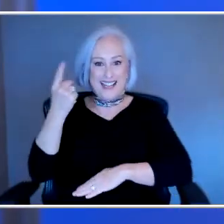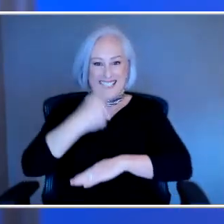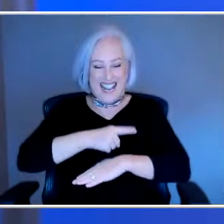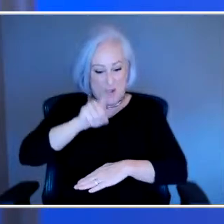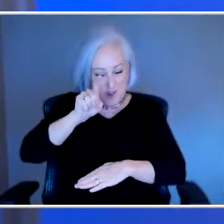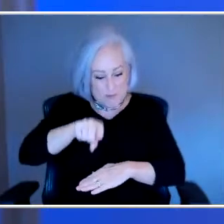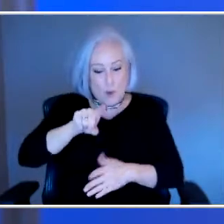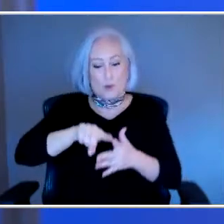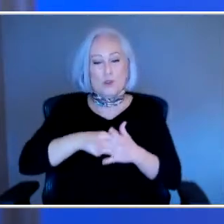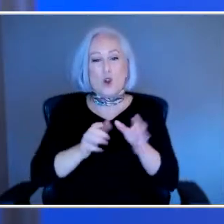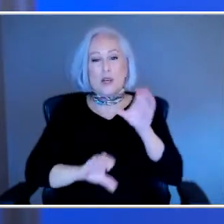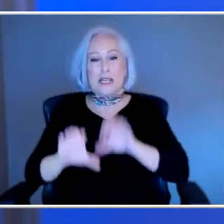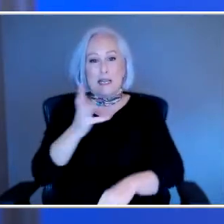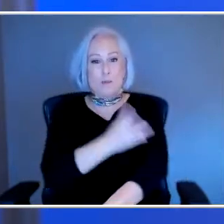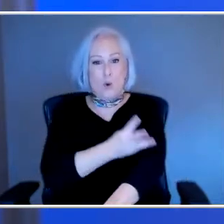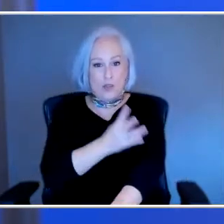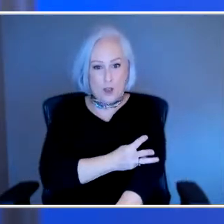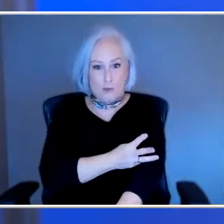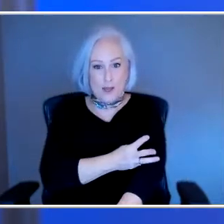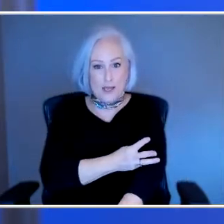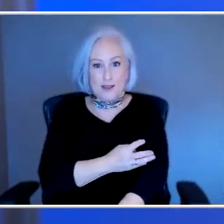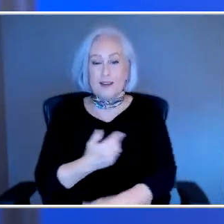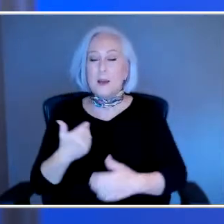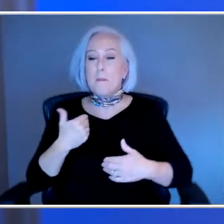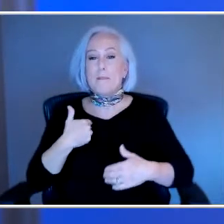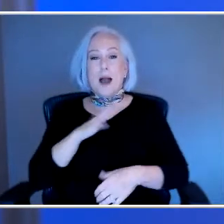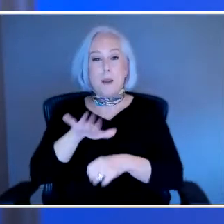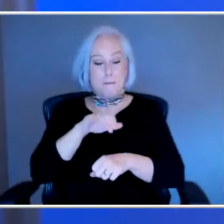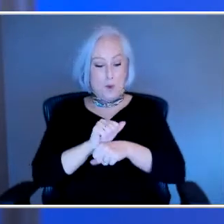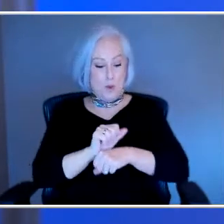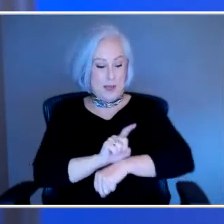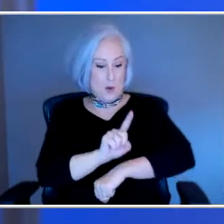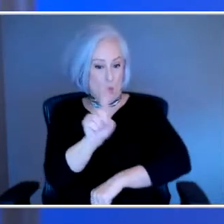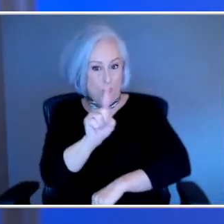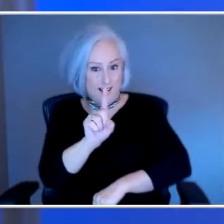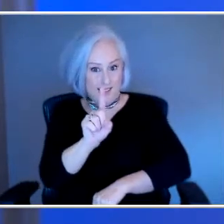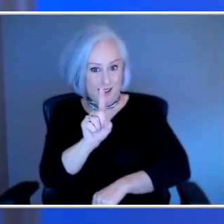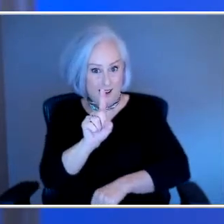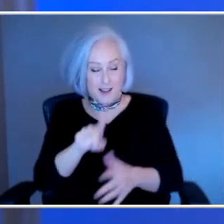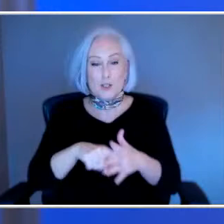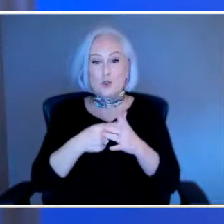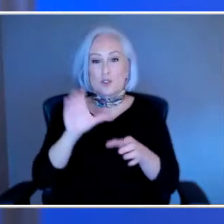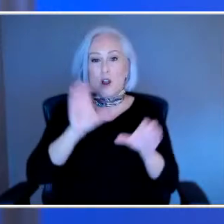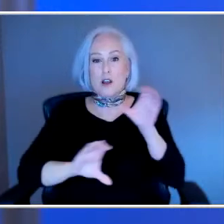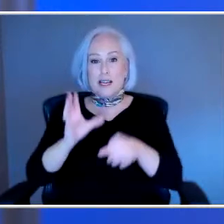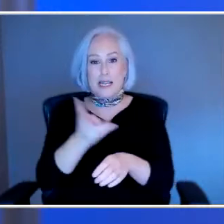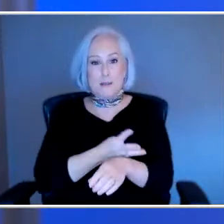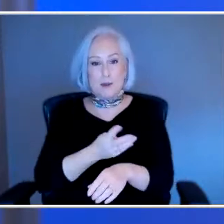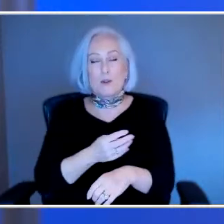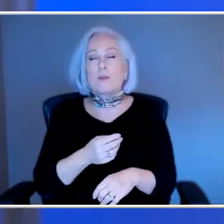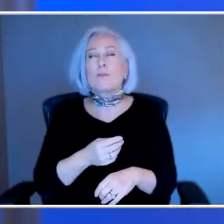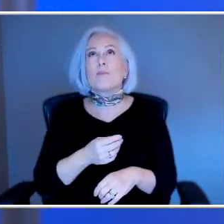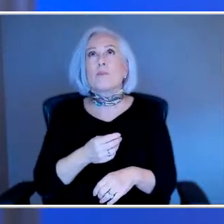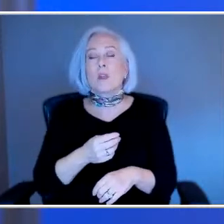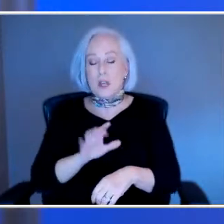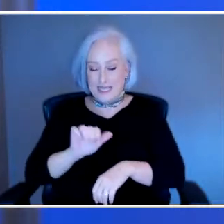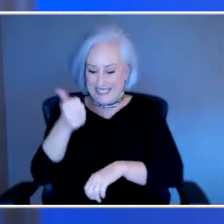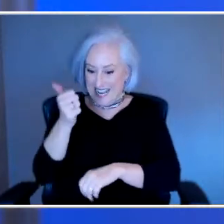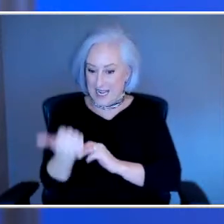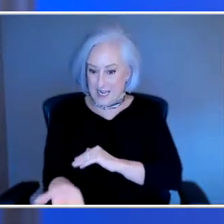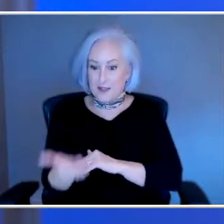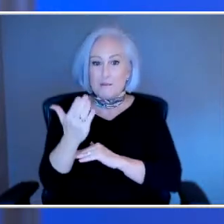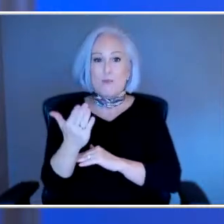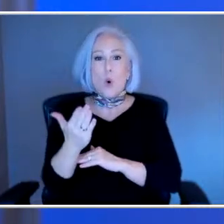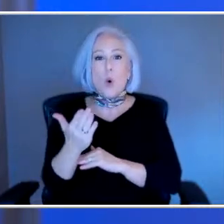treatment. I had a 1 o'clock appointment to start my chemo, and I get a phone call from Dr. O'Day around 10 o'clock in the morning. Sitting on the couch with my husband. I